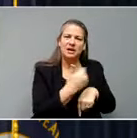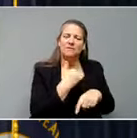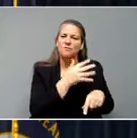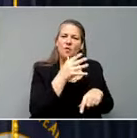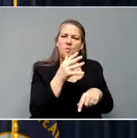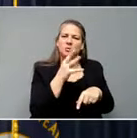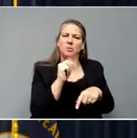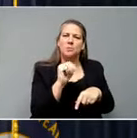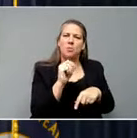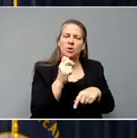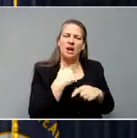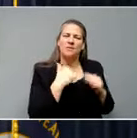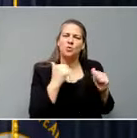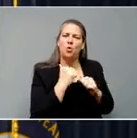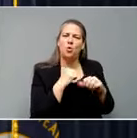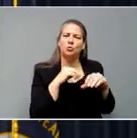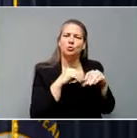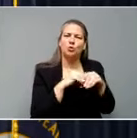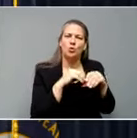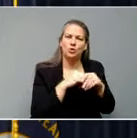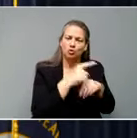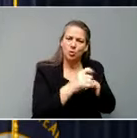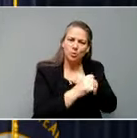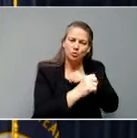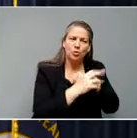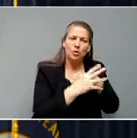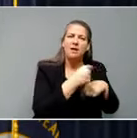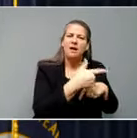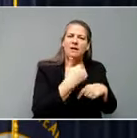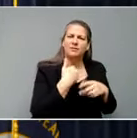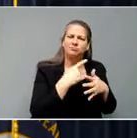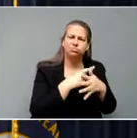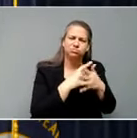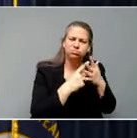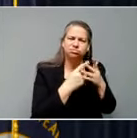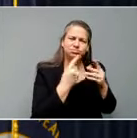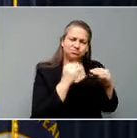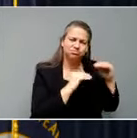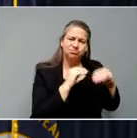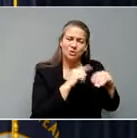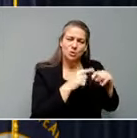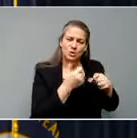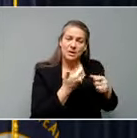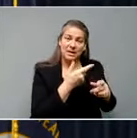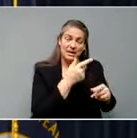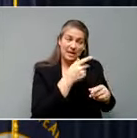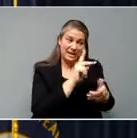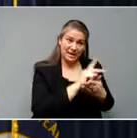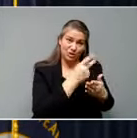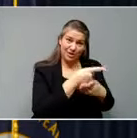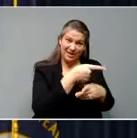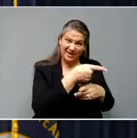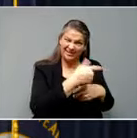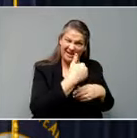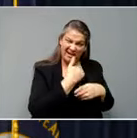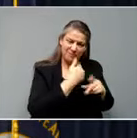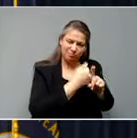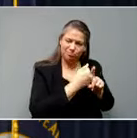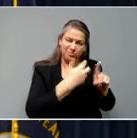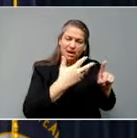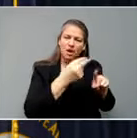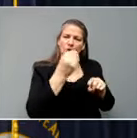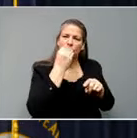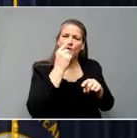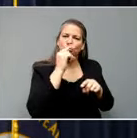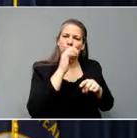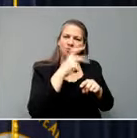storage, commercial equipment, and an office and stage, and to expand the Cowan Food Service Kitchen, as well as equip a food truck.